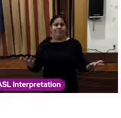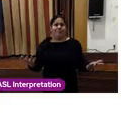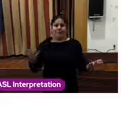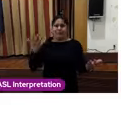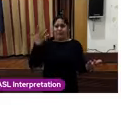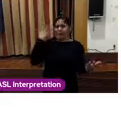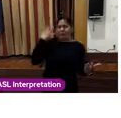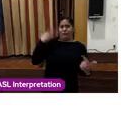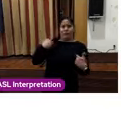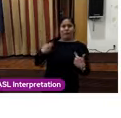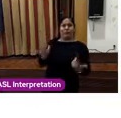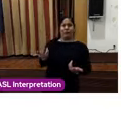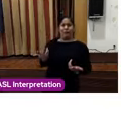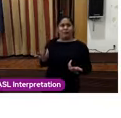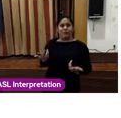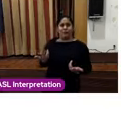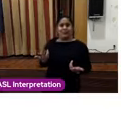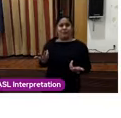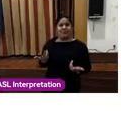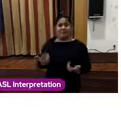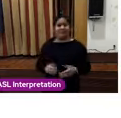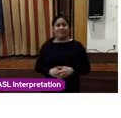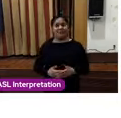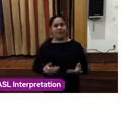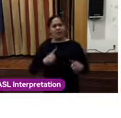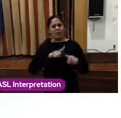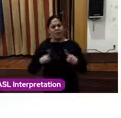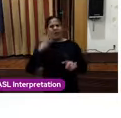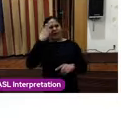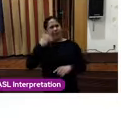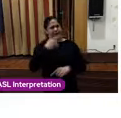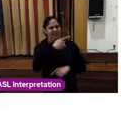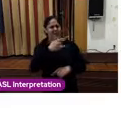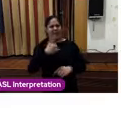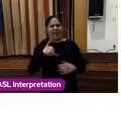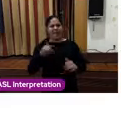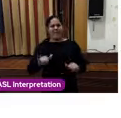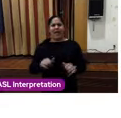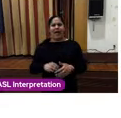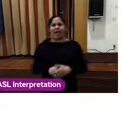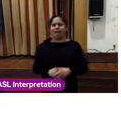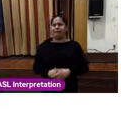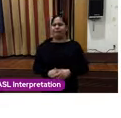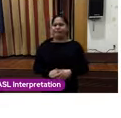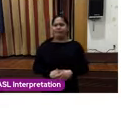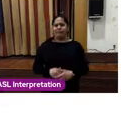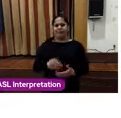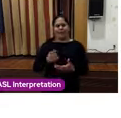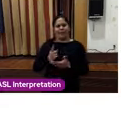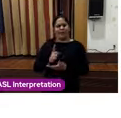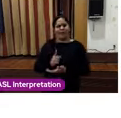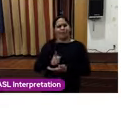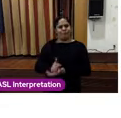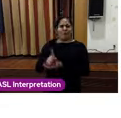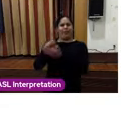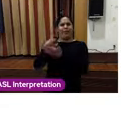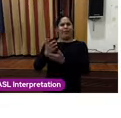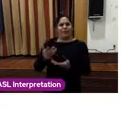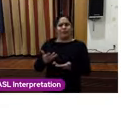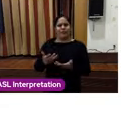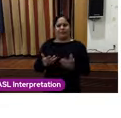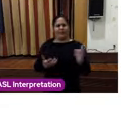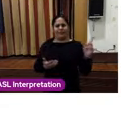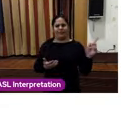basically, right? But why is that privilege, the privilege of generosity of interpretation and all this other stuff,